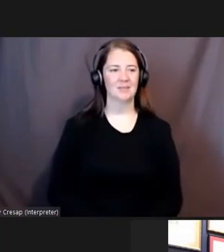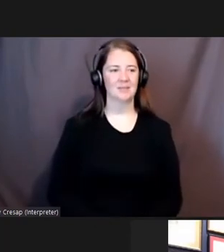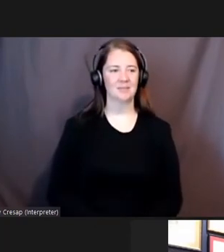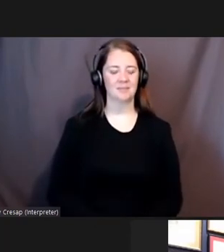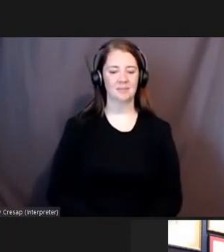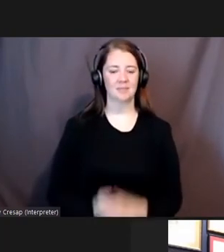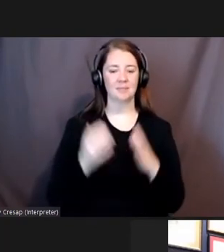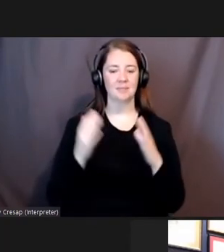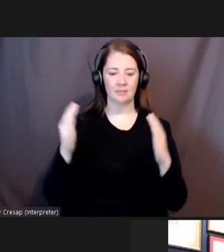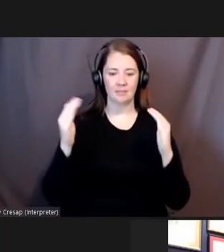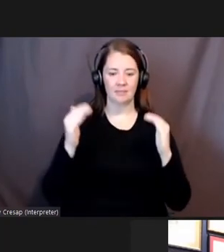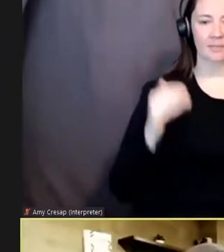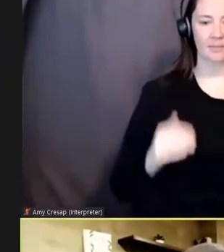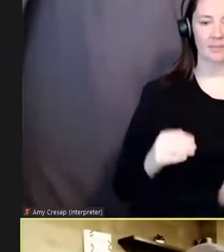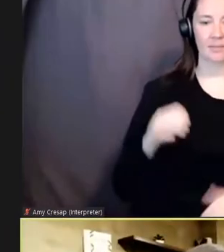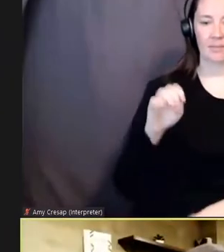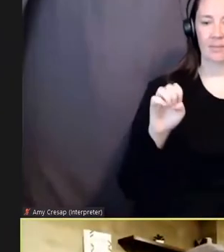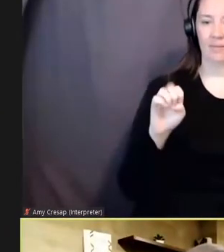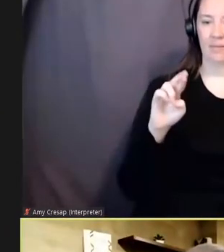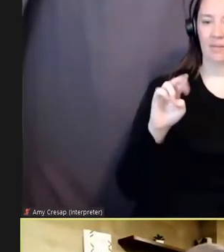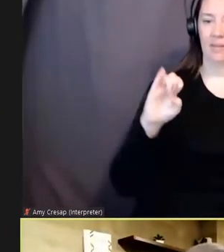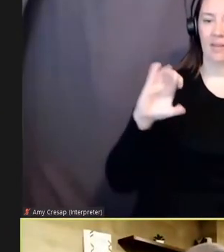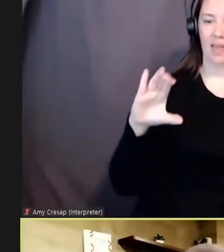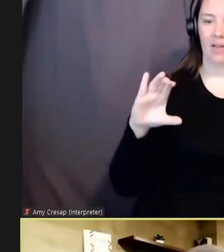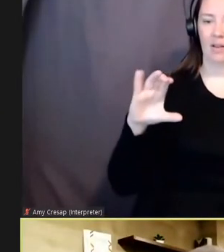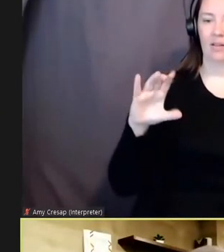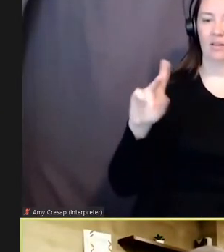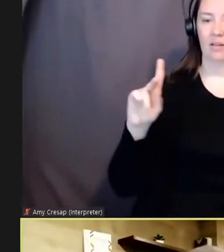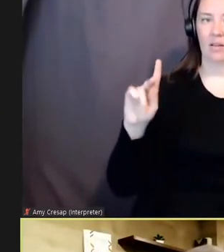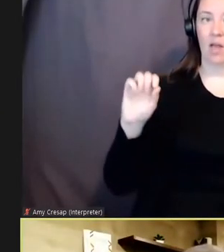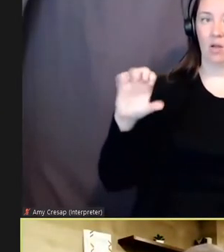Do we have Eric Cook?